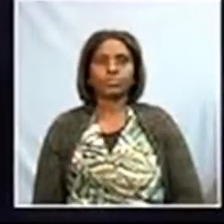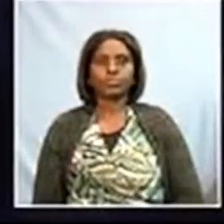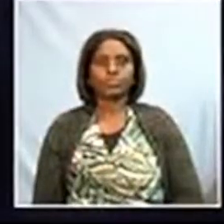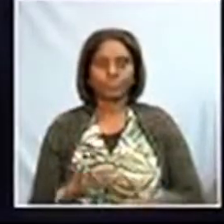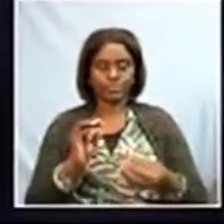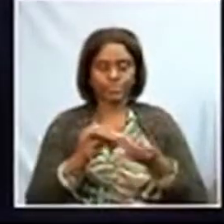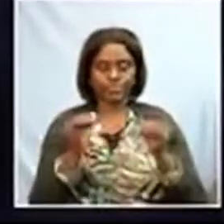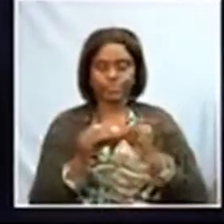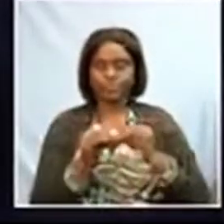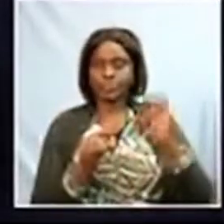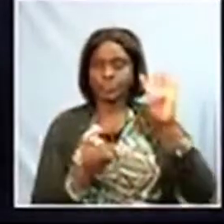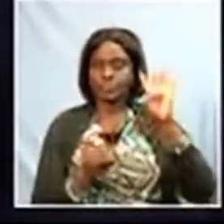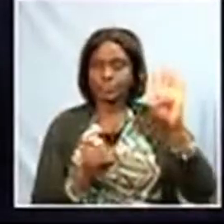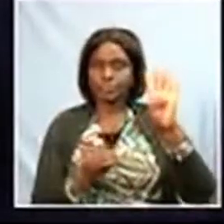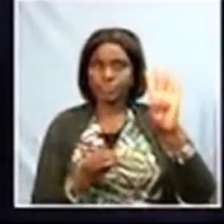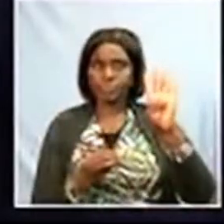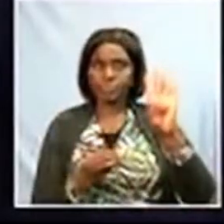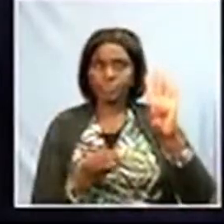Appendix B.